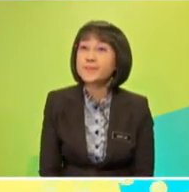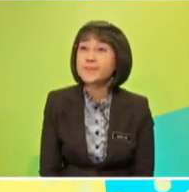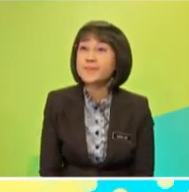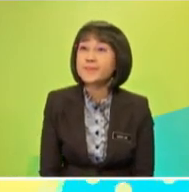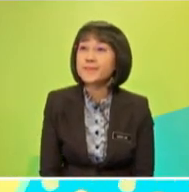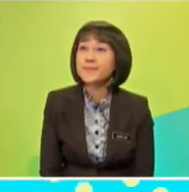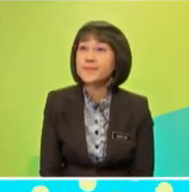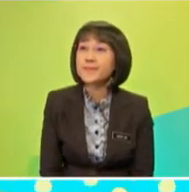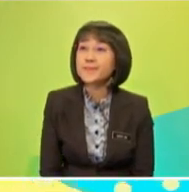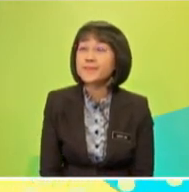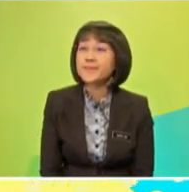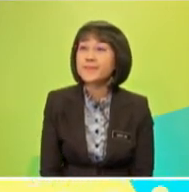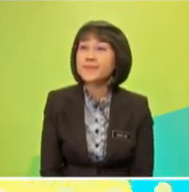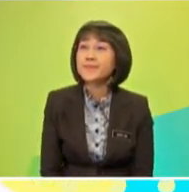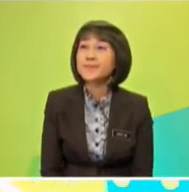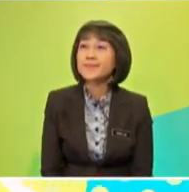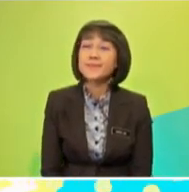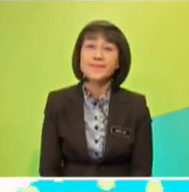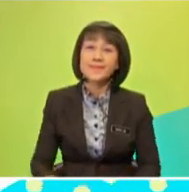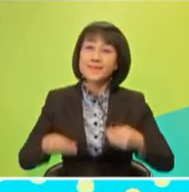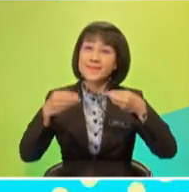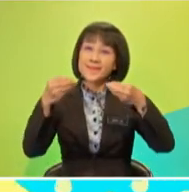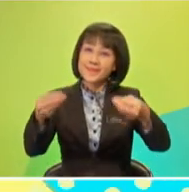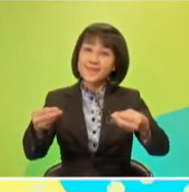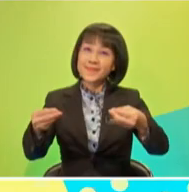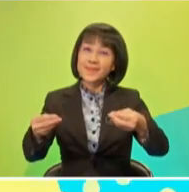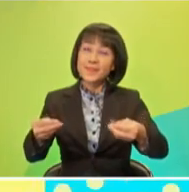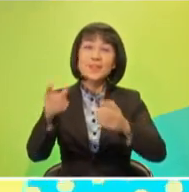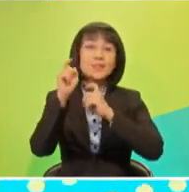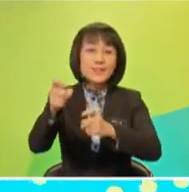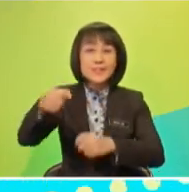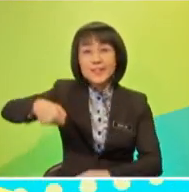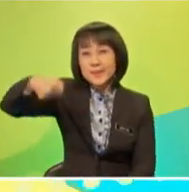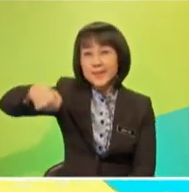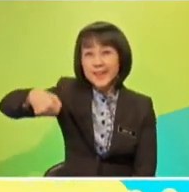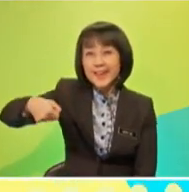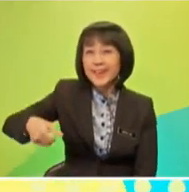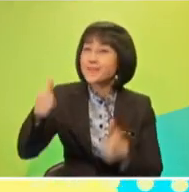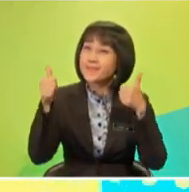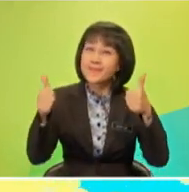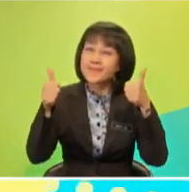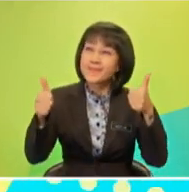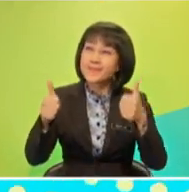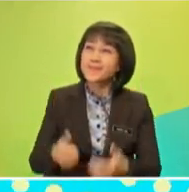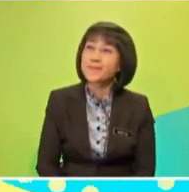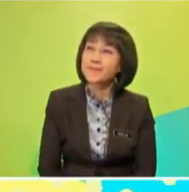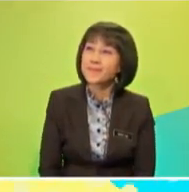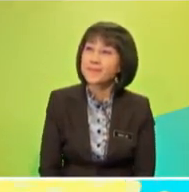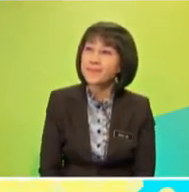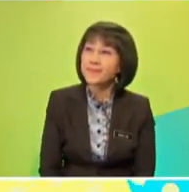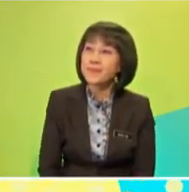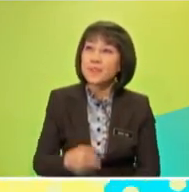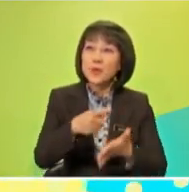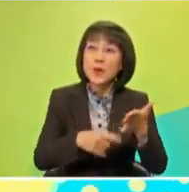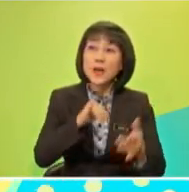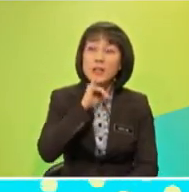gift bags should we give them? Yes, we should give them one goodie bag each. Good job. Excellent. Okay, let's look. What's she doing? She's